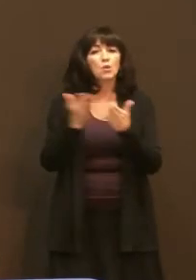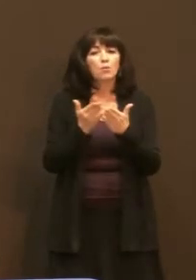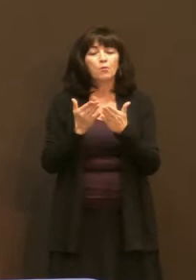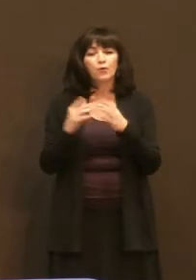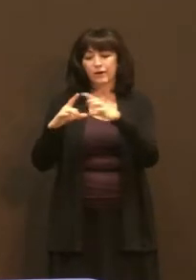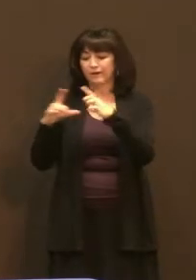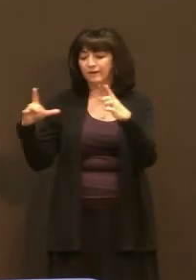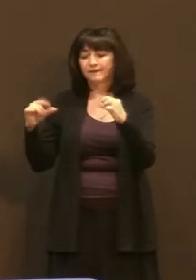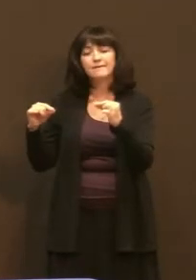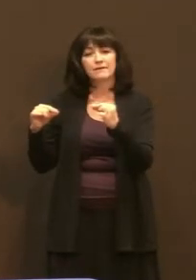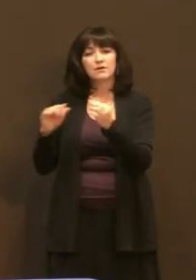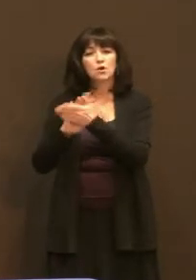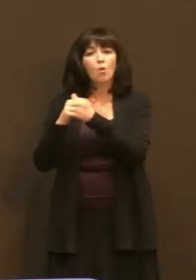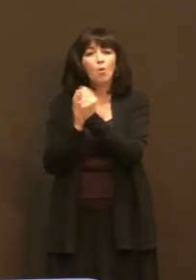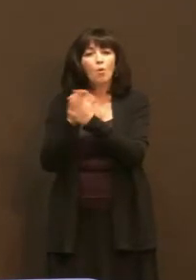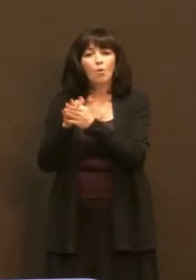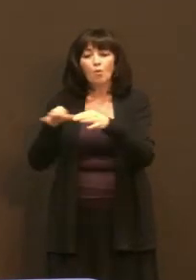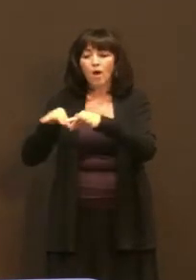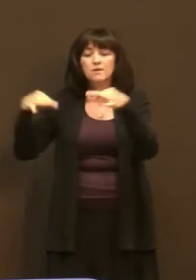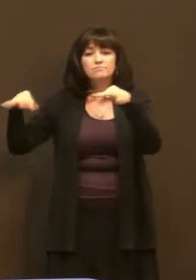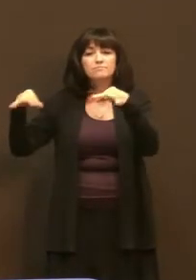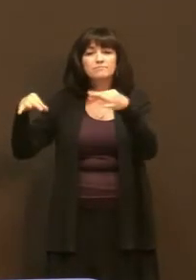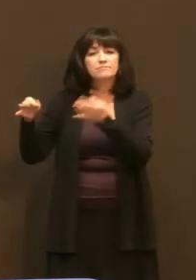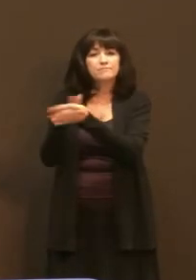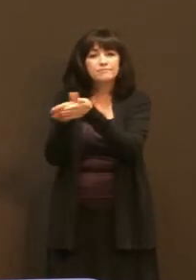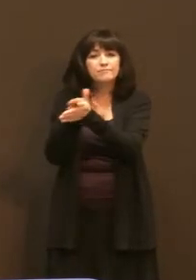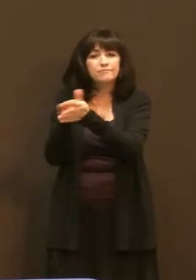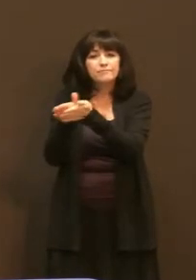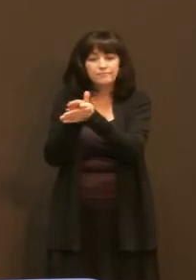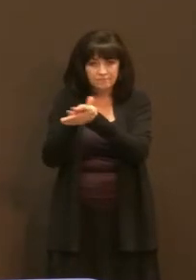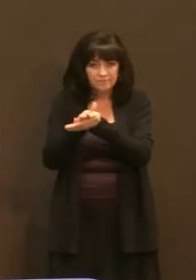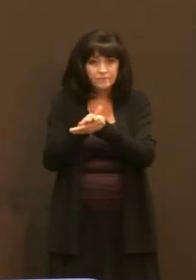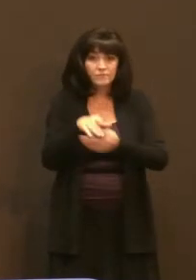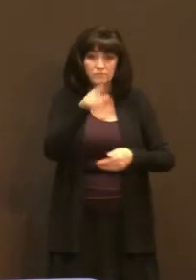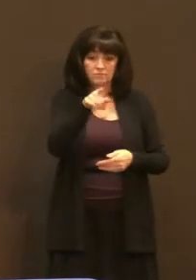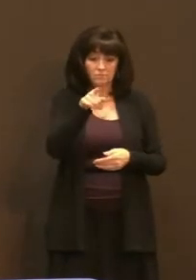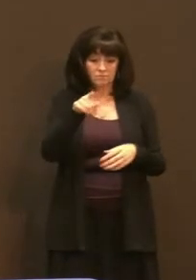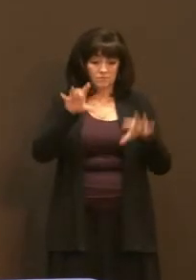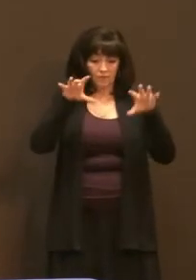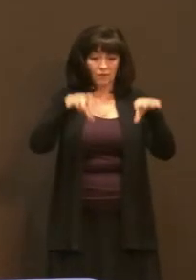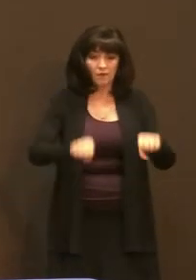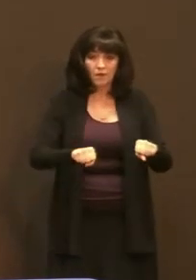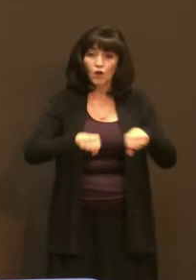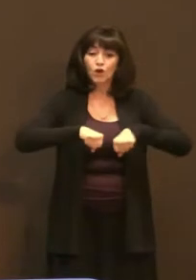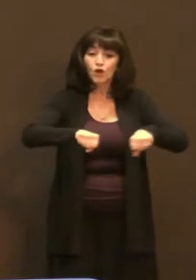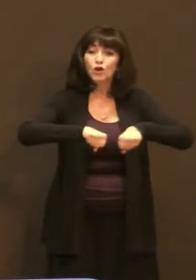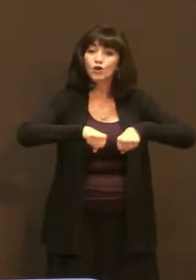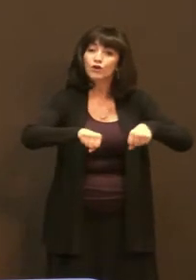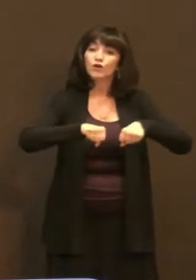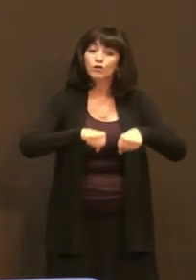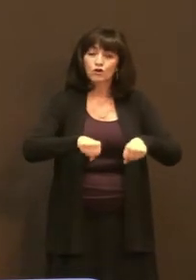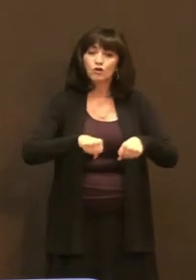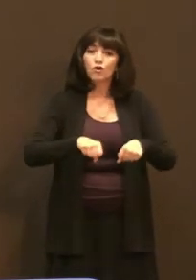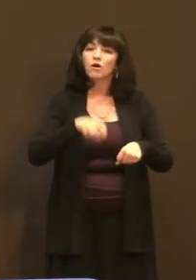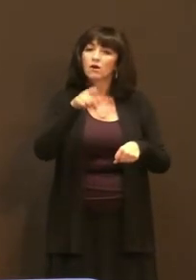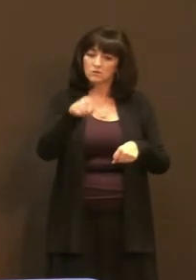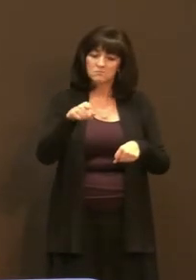when you pick up the grocery cart or basket, you want to clean the parts that you're going to be